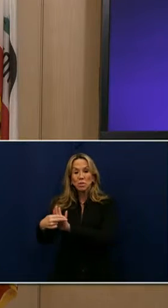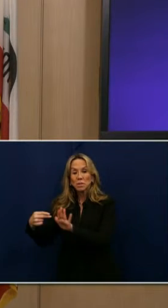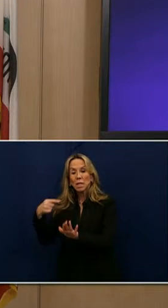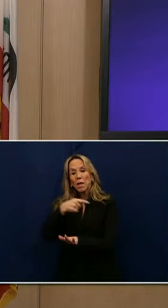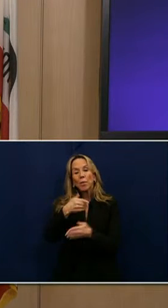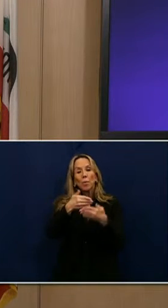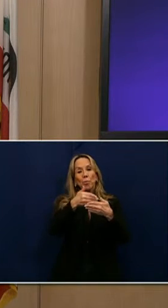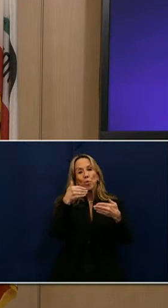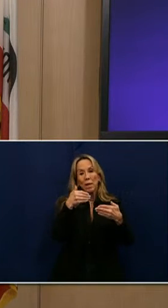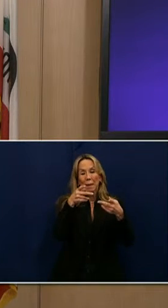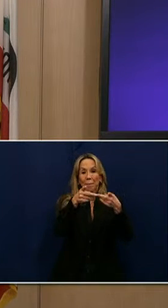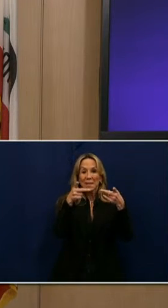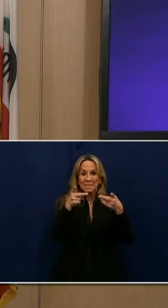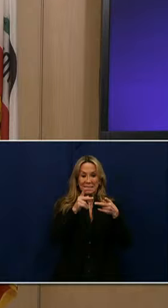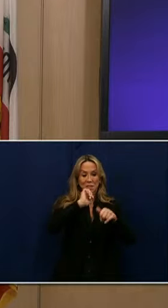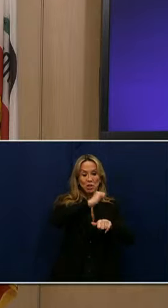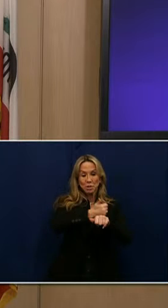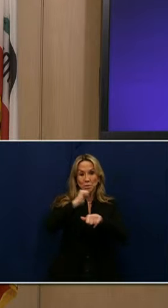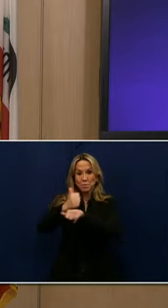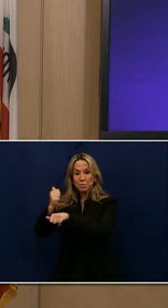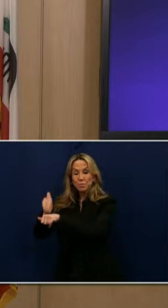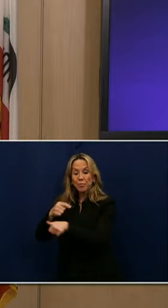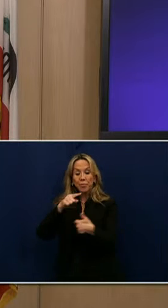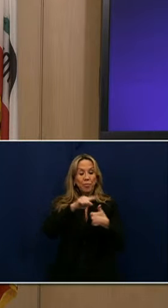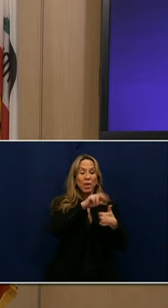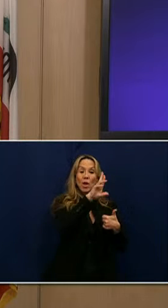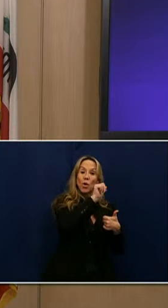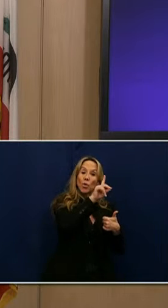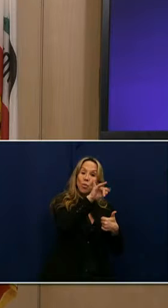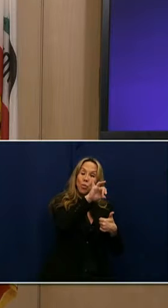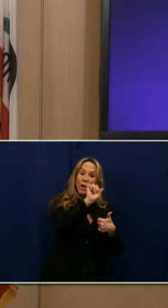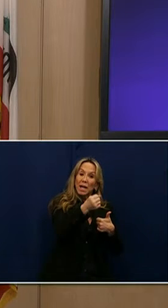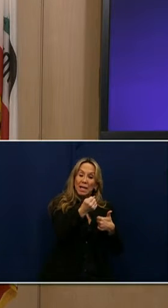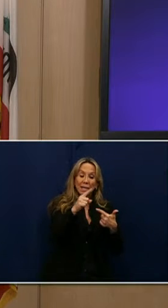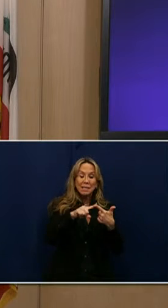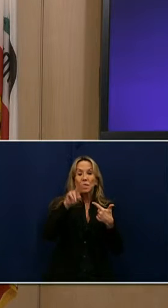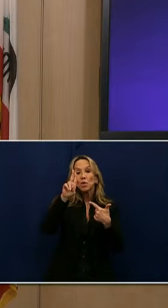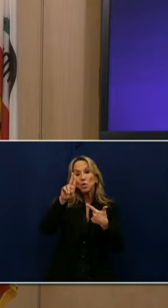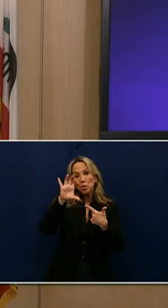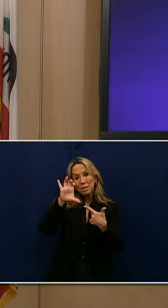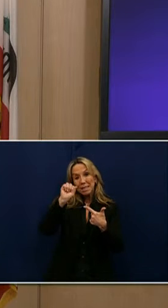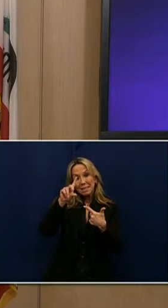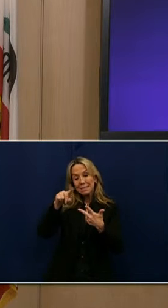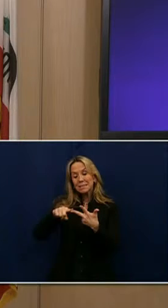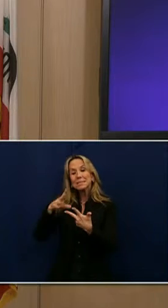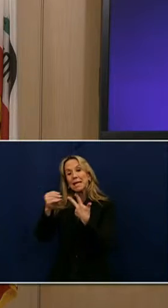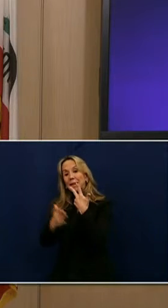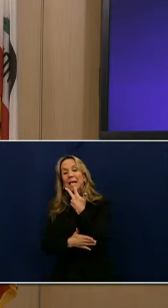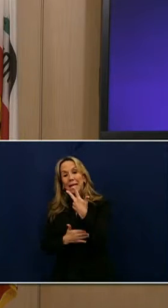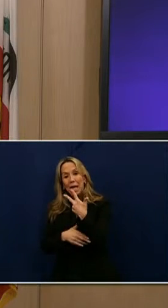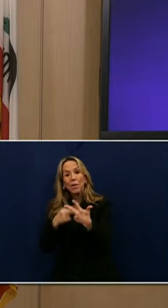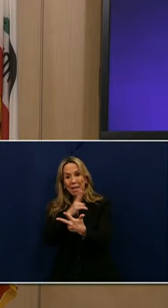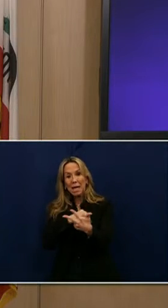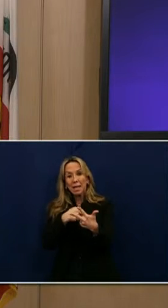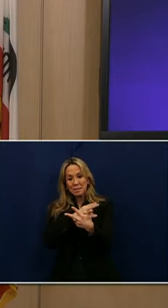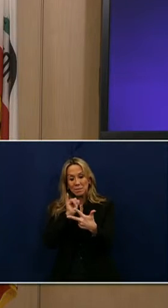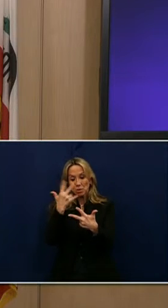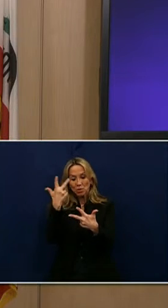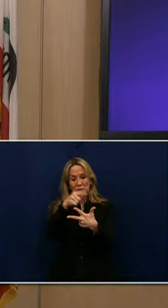pre-positioned locations. So that's Rady's Hospital, UCSD, and of course our county hospital. And then those